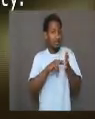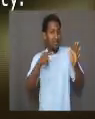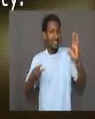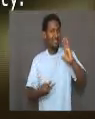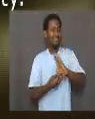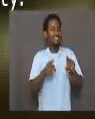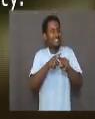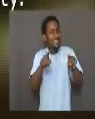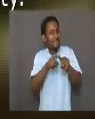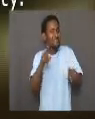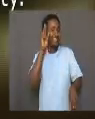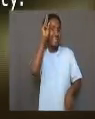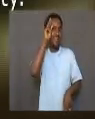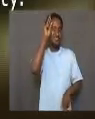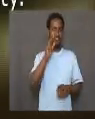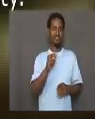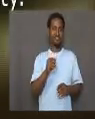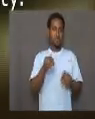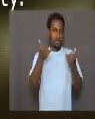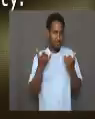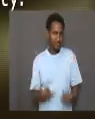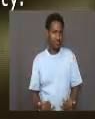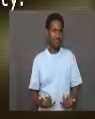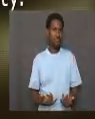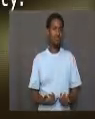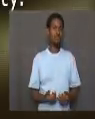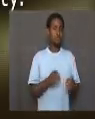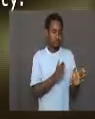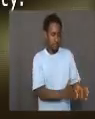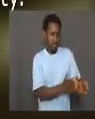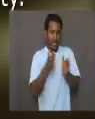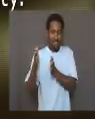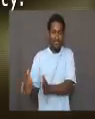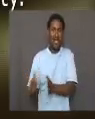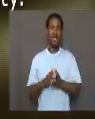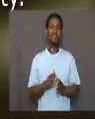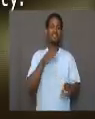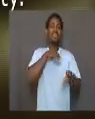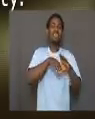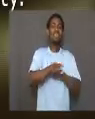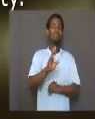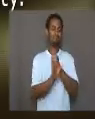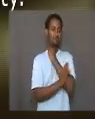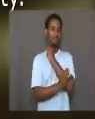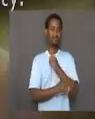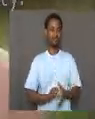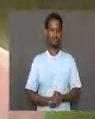that different cultures exist side by side in a